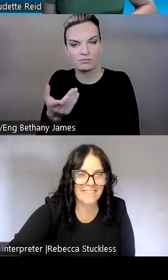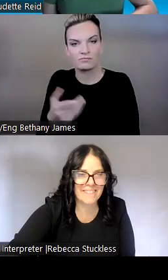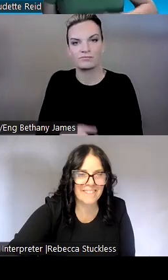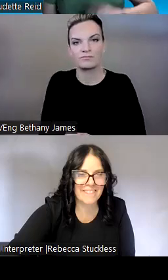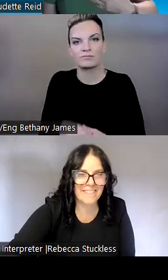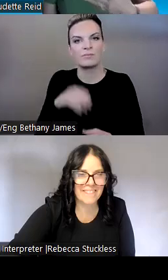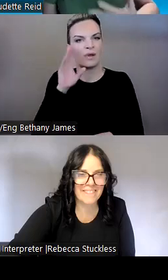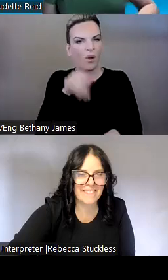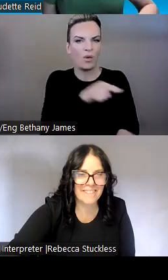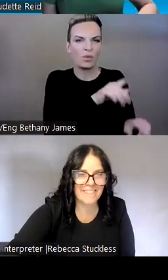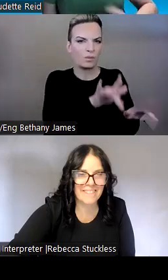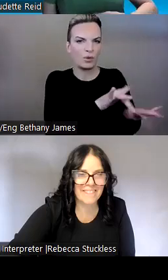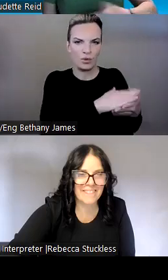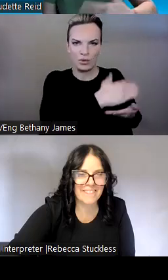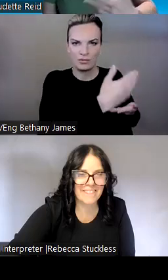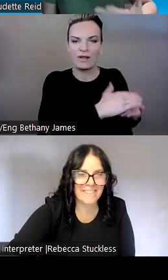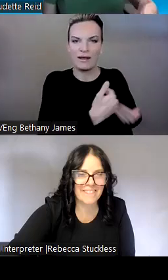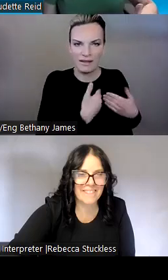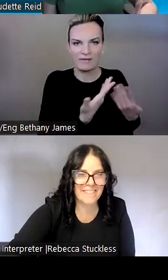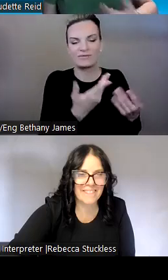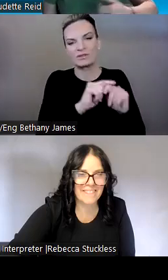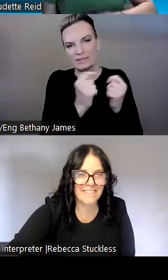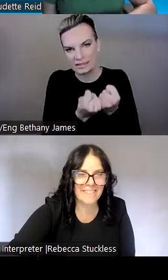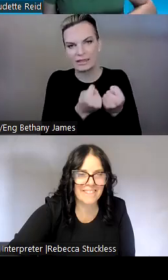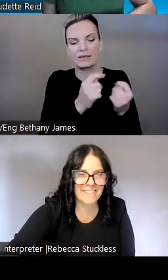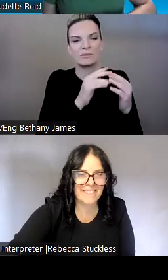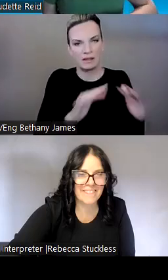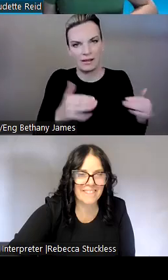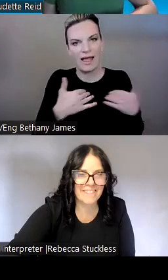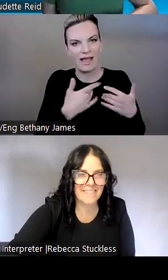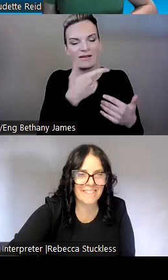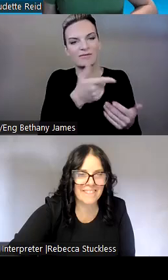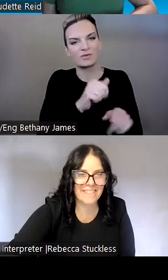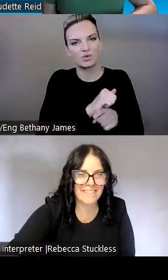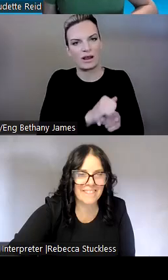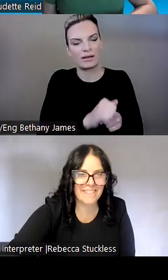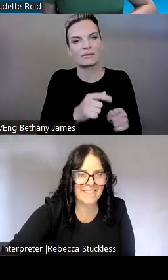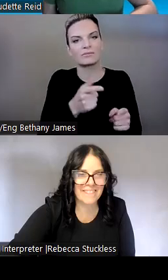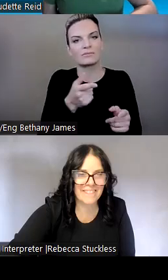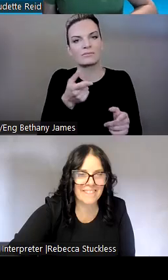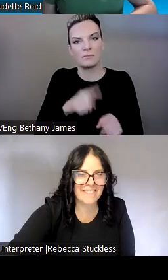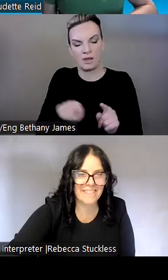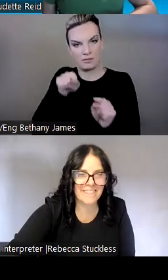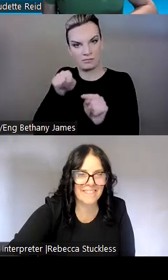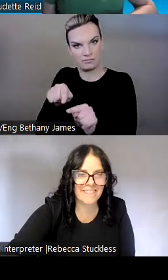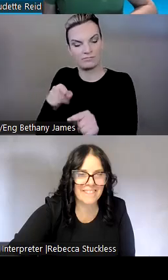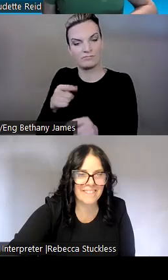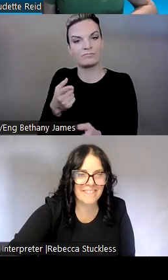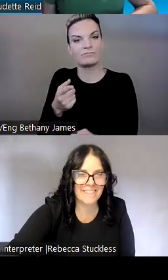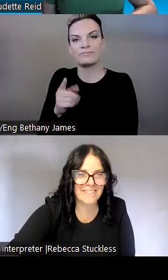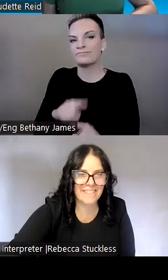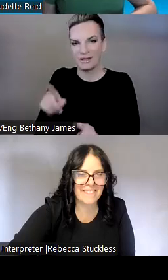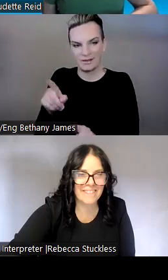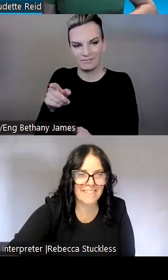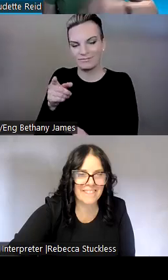your computer and how to use Teams and how to use various programs on the computer. And I was told, no, there is